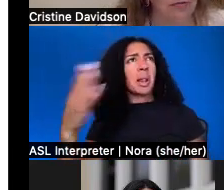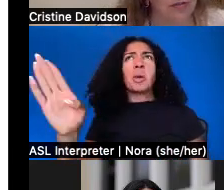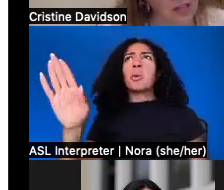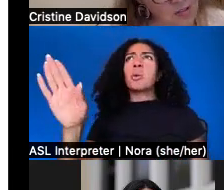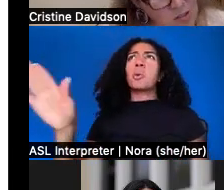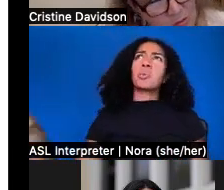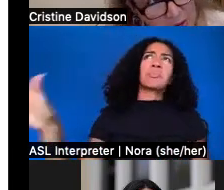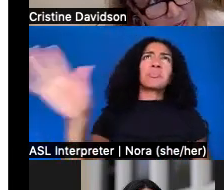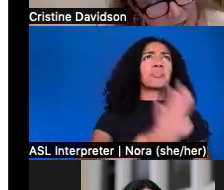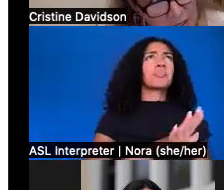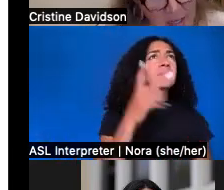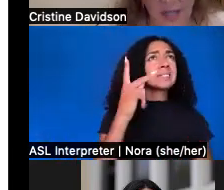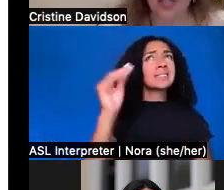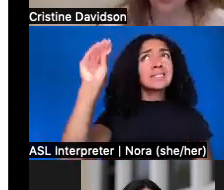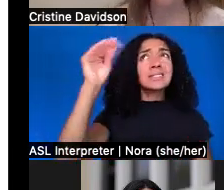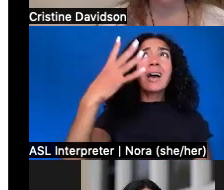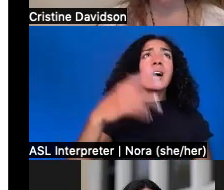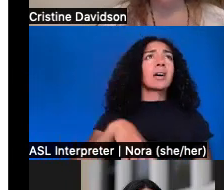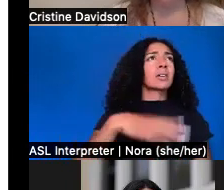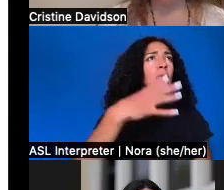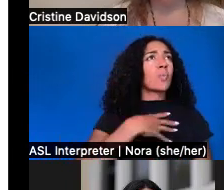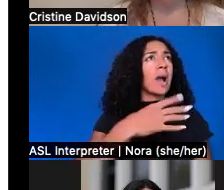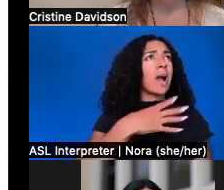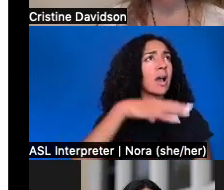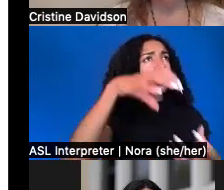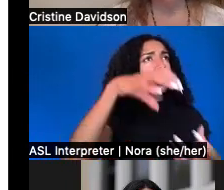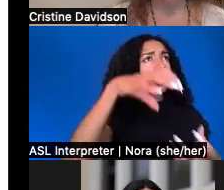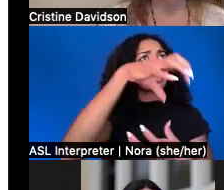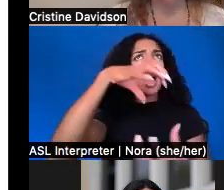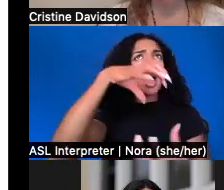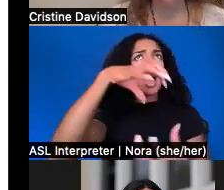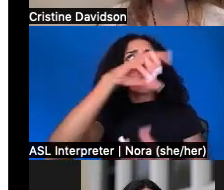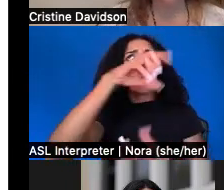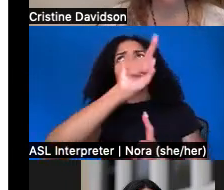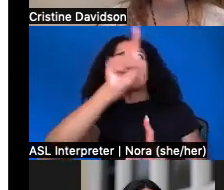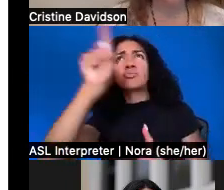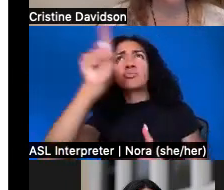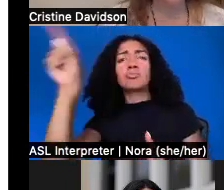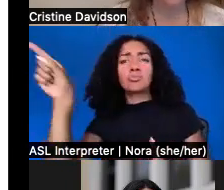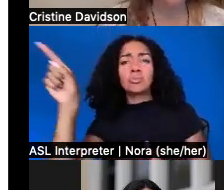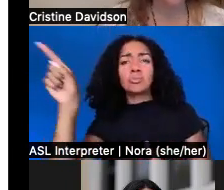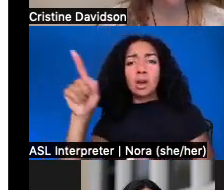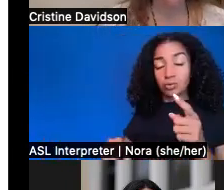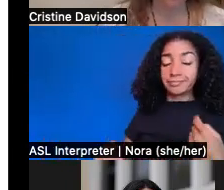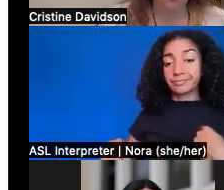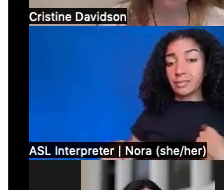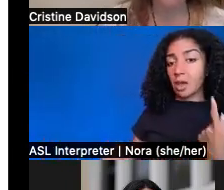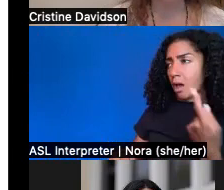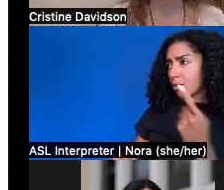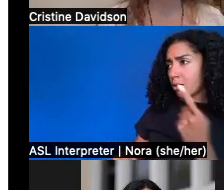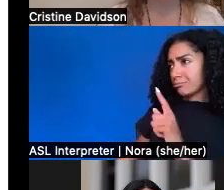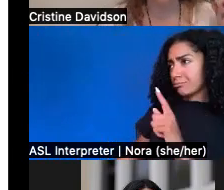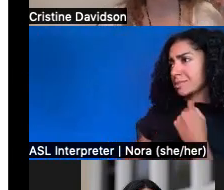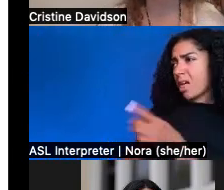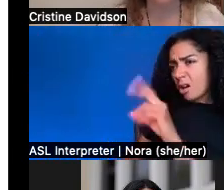few white fluffy clouds going by. And I look at you and say, what? I mean, there's no clouds. That sky is so orange.